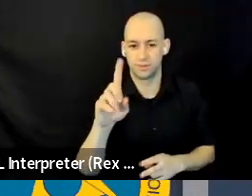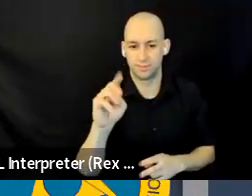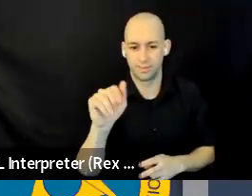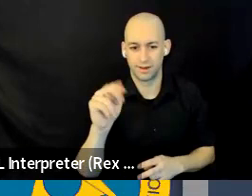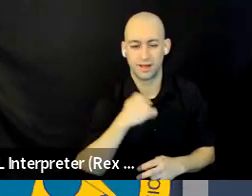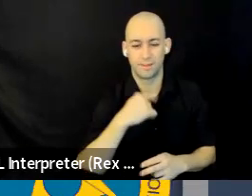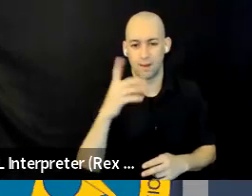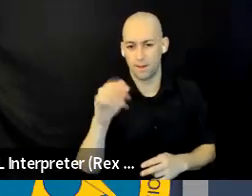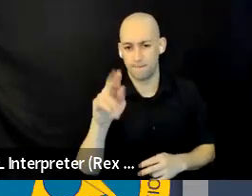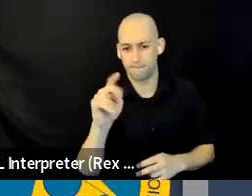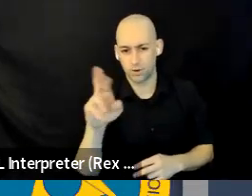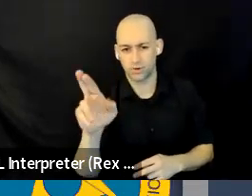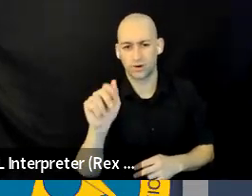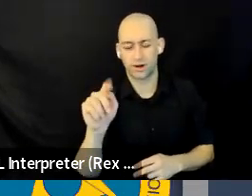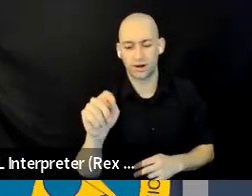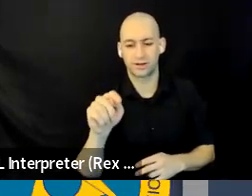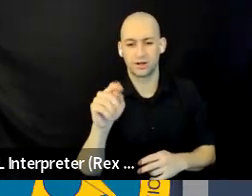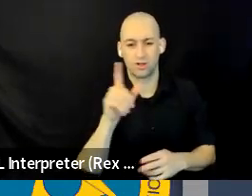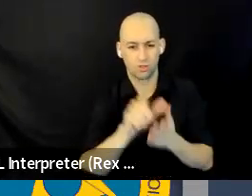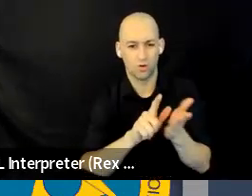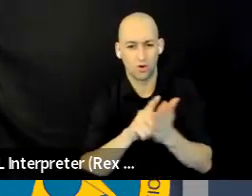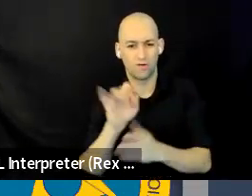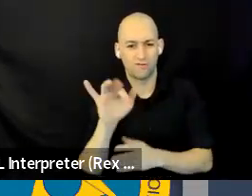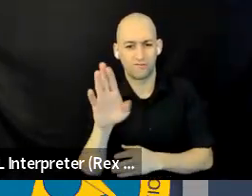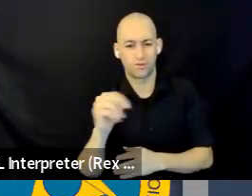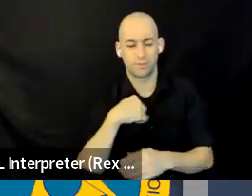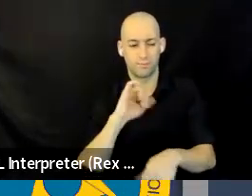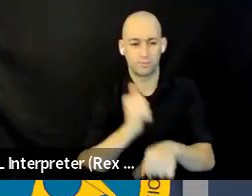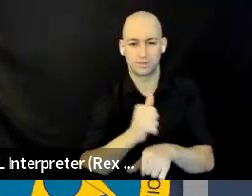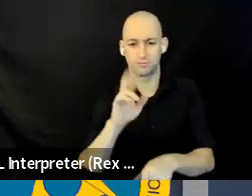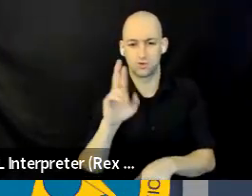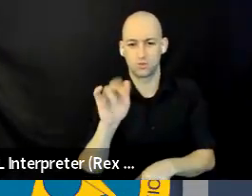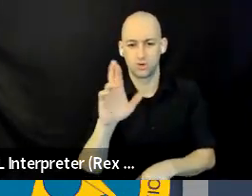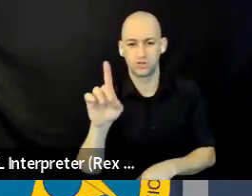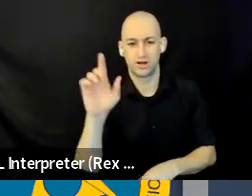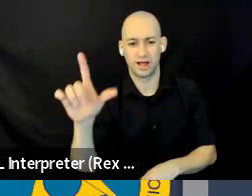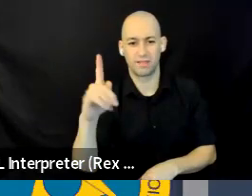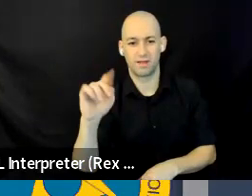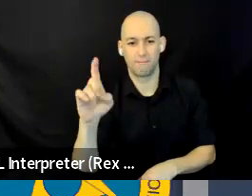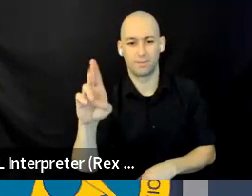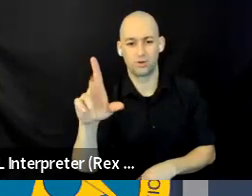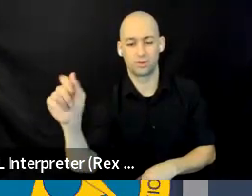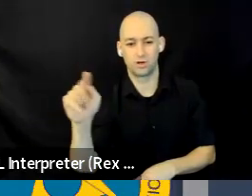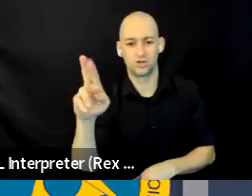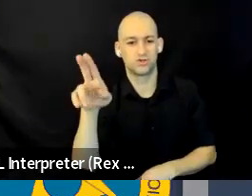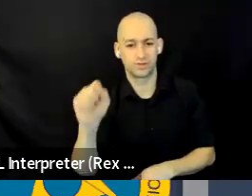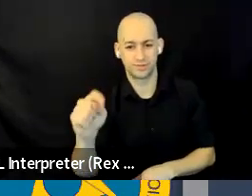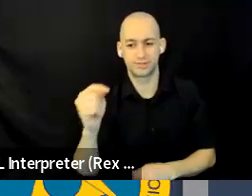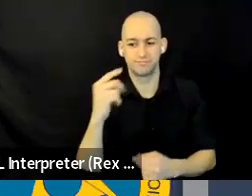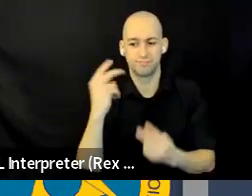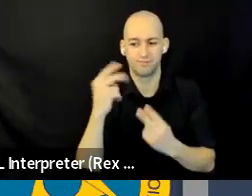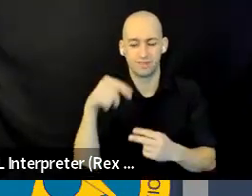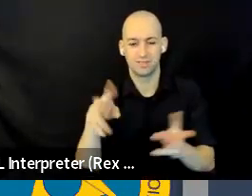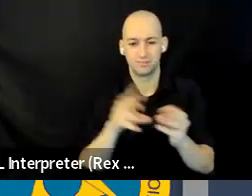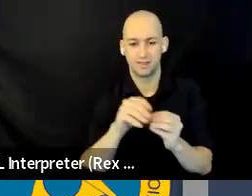Farella, Braun, and Martel in San Francisco, and I'm here representing the Richard L. Padula Trust. Also attending this hearing via Zoom are